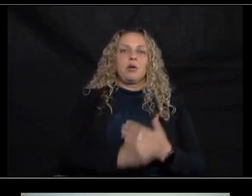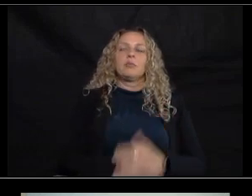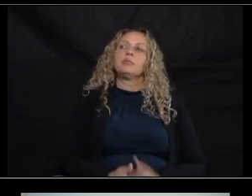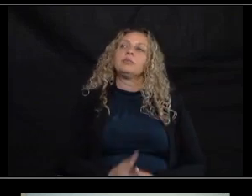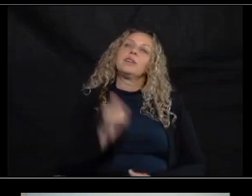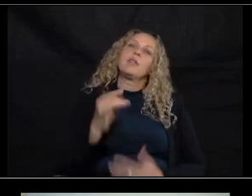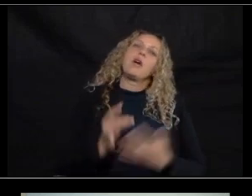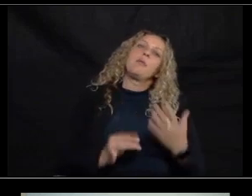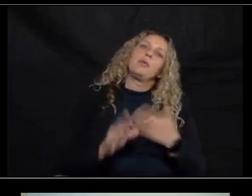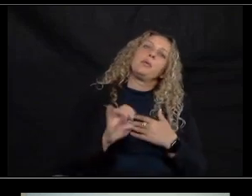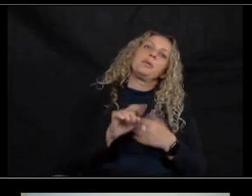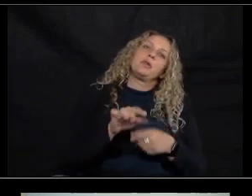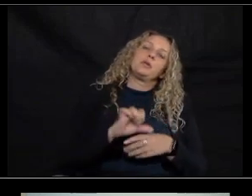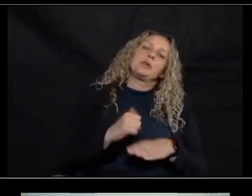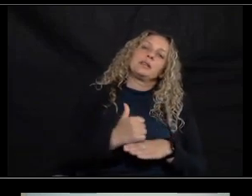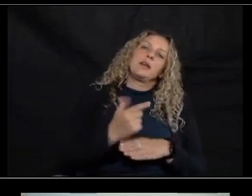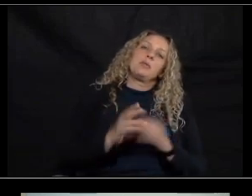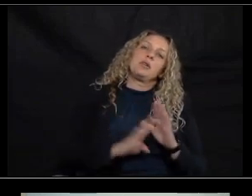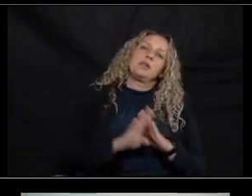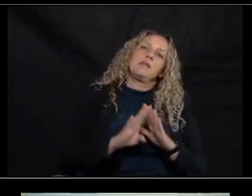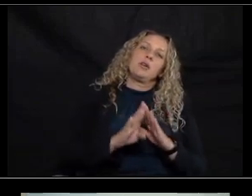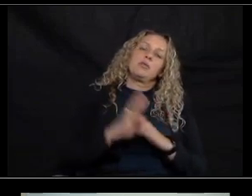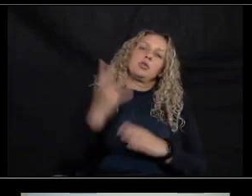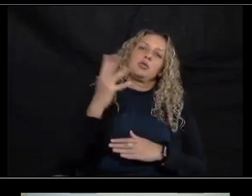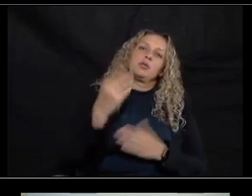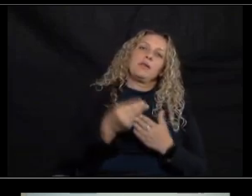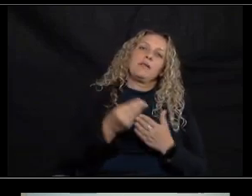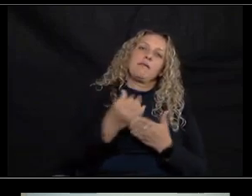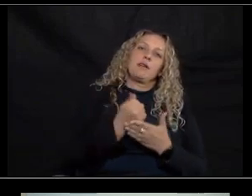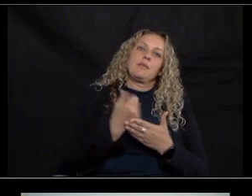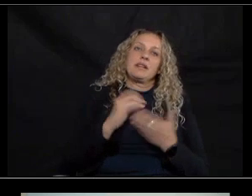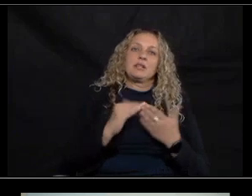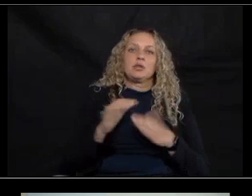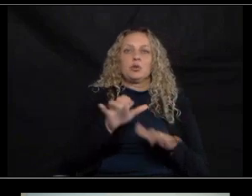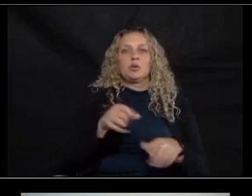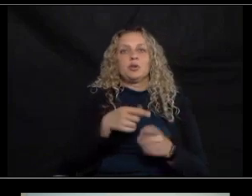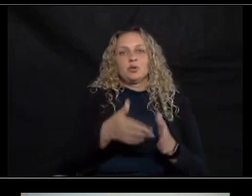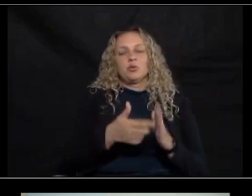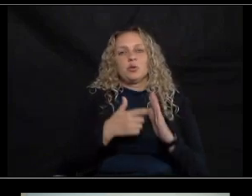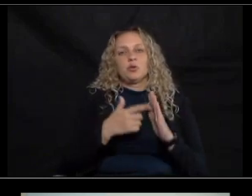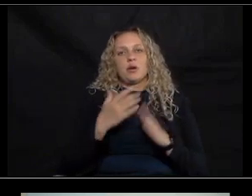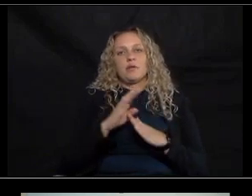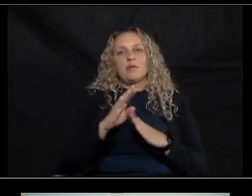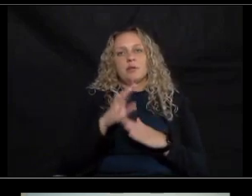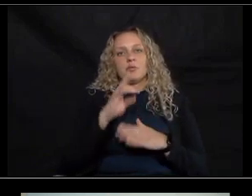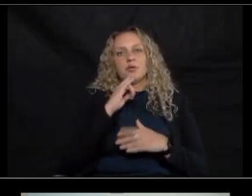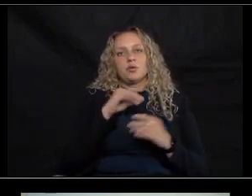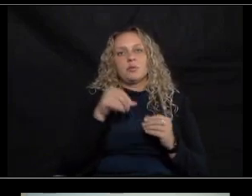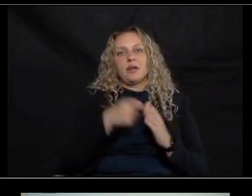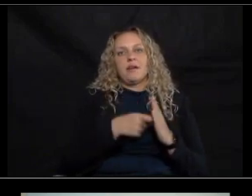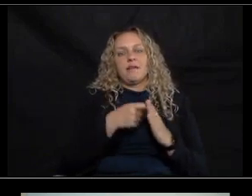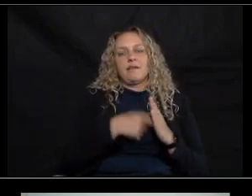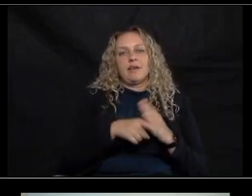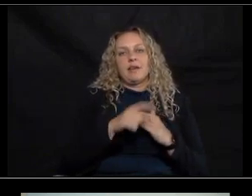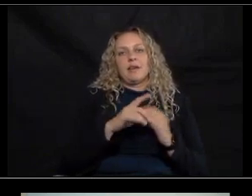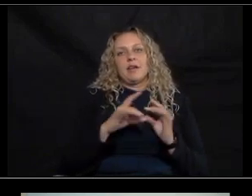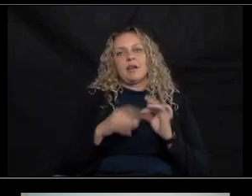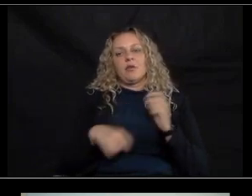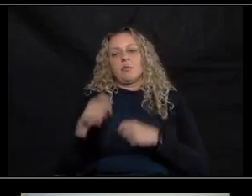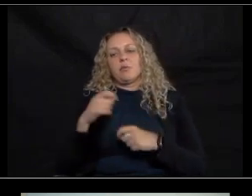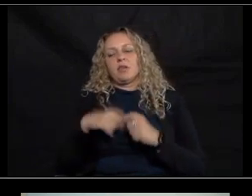Another option would be to establish a developer's tree fund. Many cities do this to require developers to pay a fee in lieu of